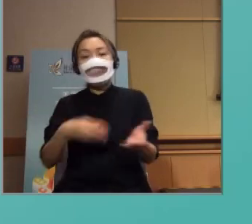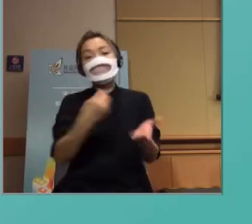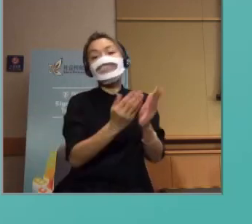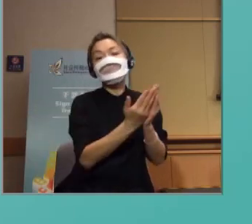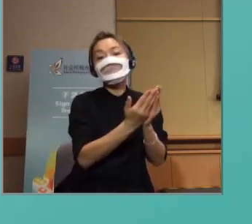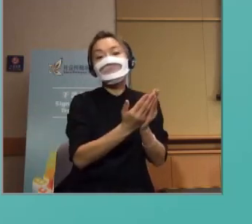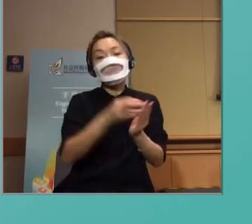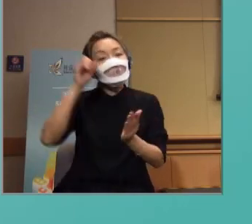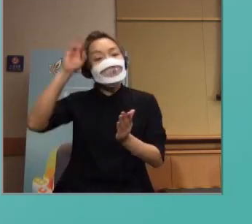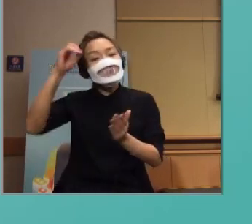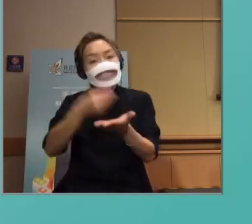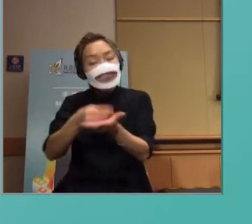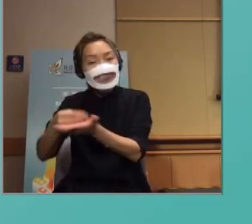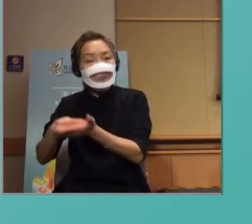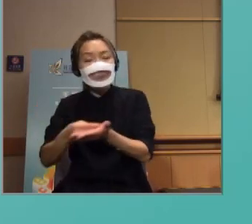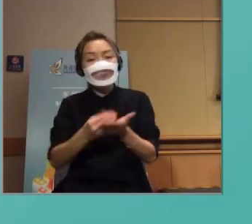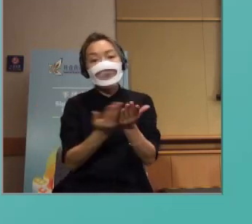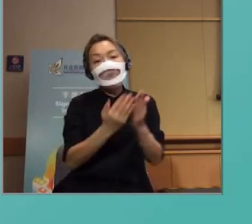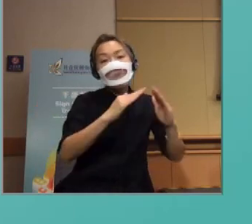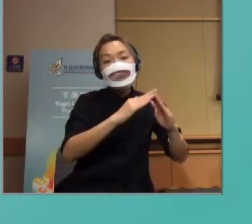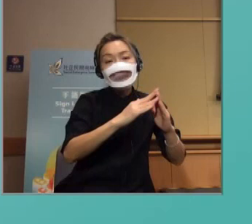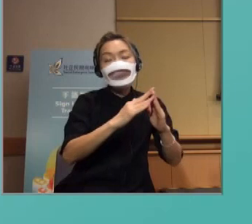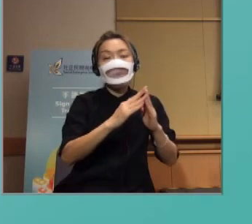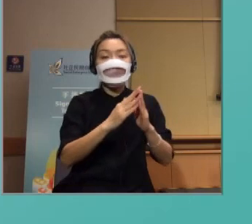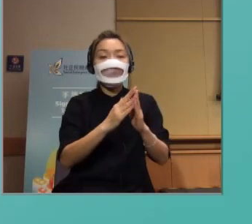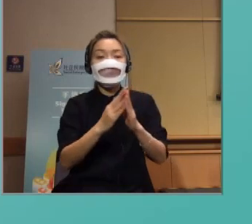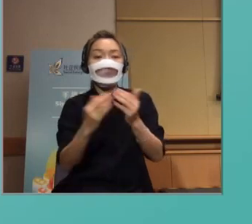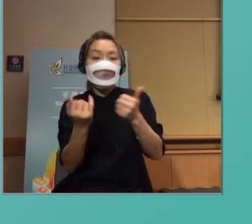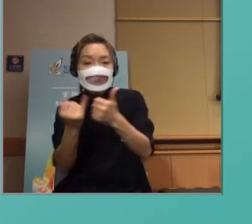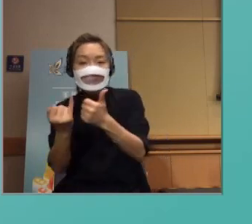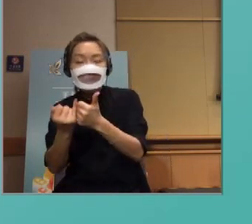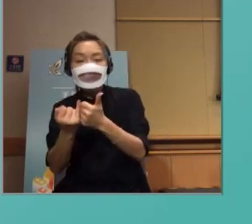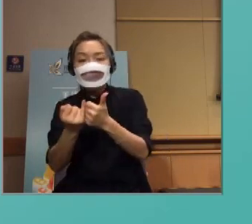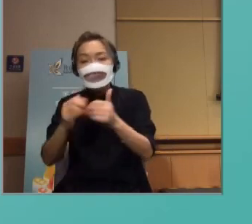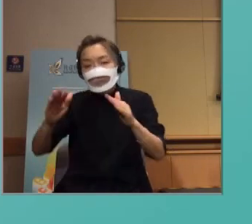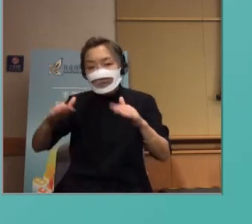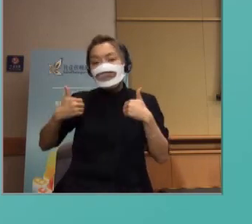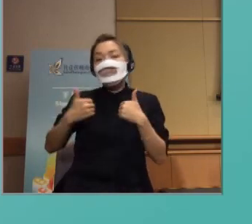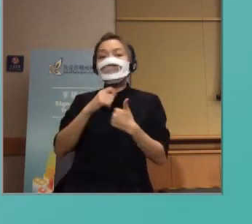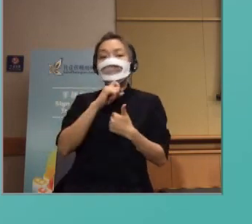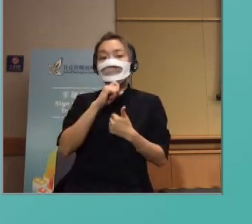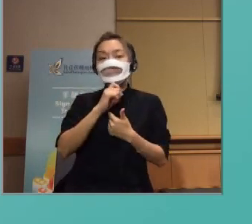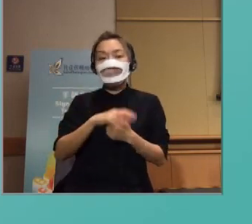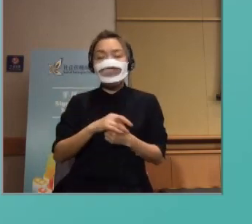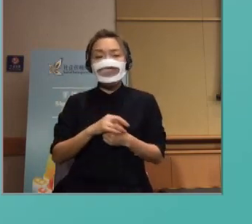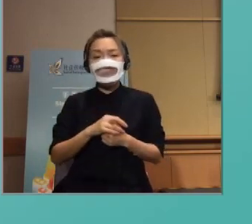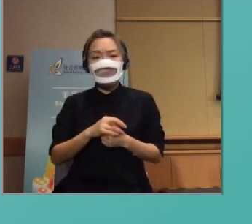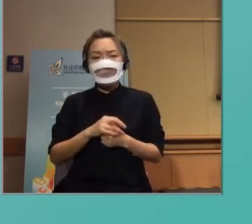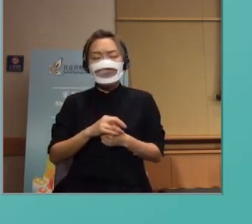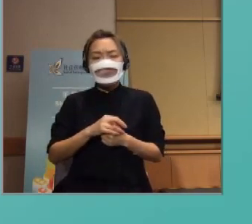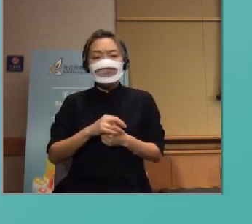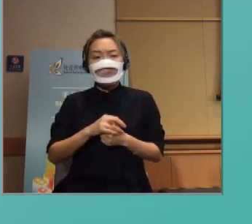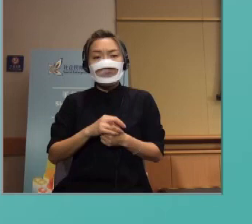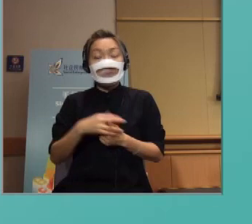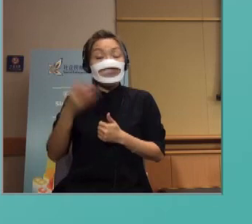schools and for students and things like that. So I think, so I think we have talked a lot about NFTs for